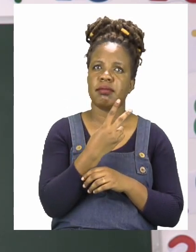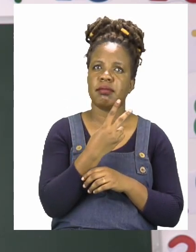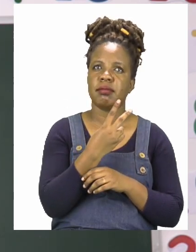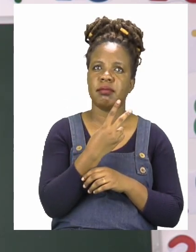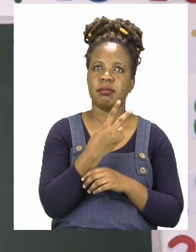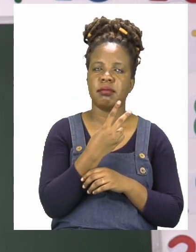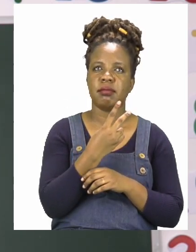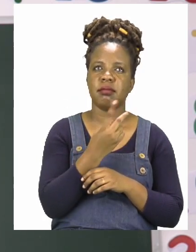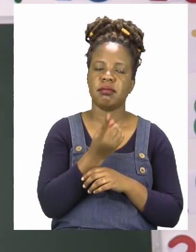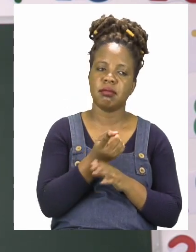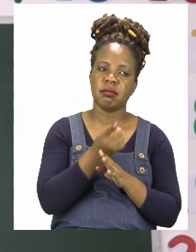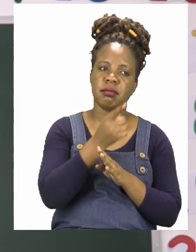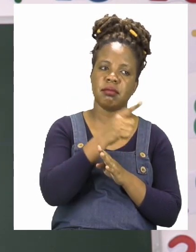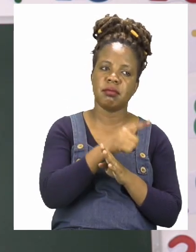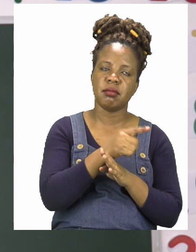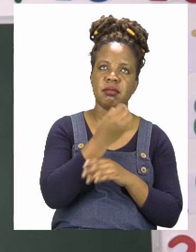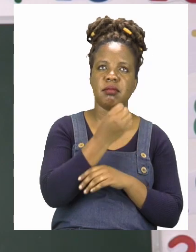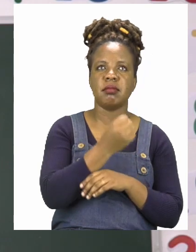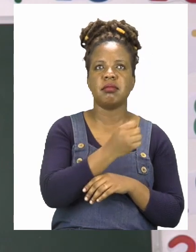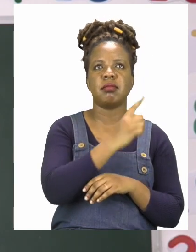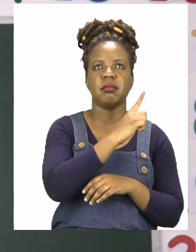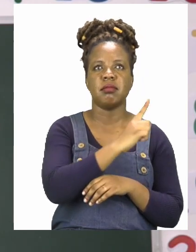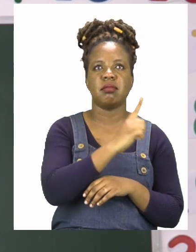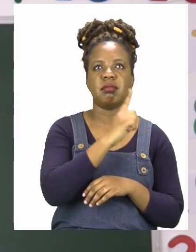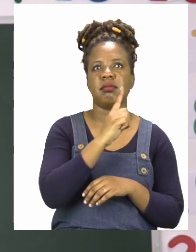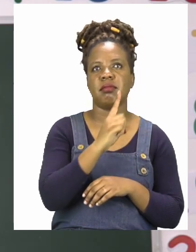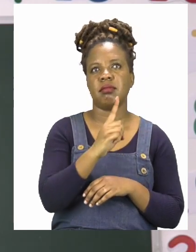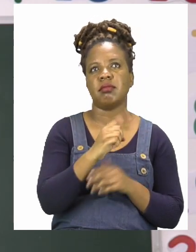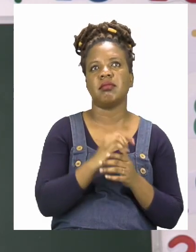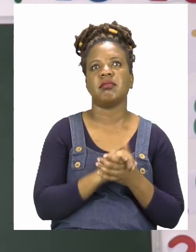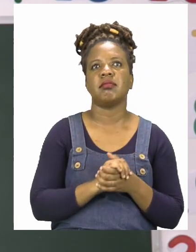And in front of 12, we have the number 11.